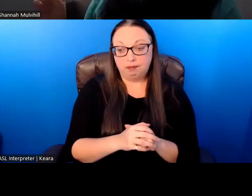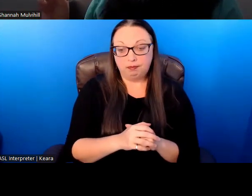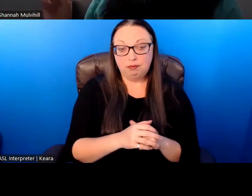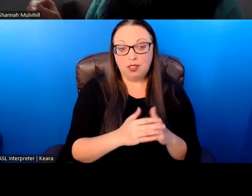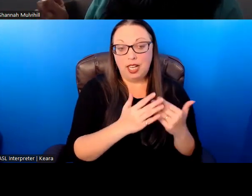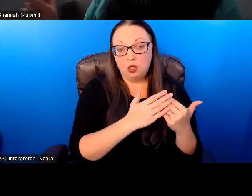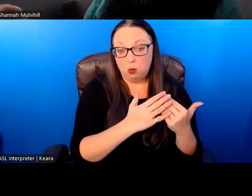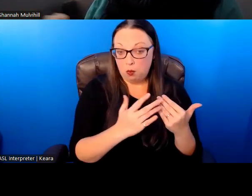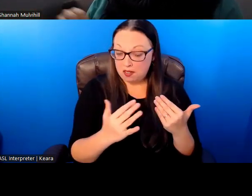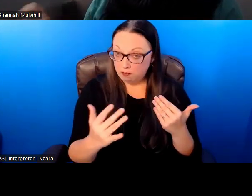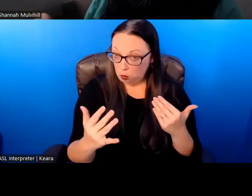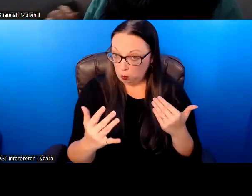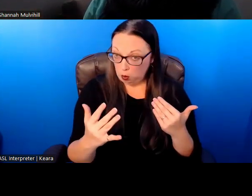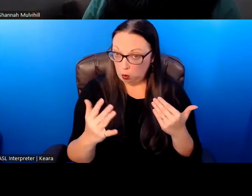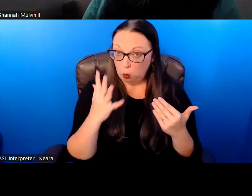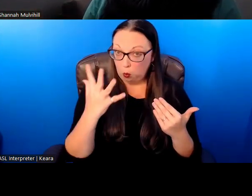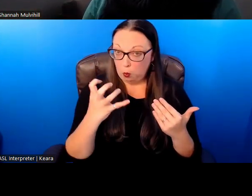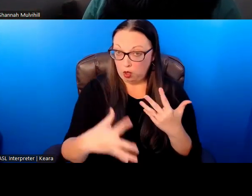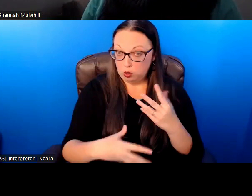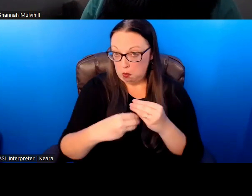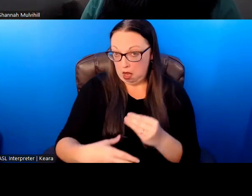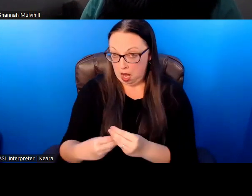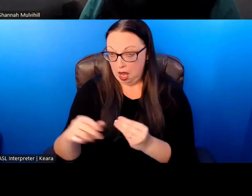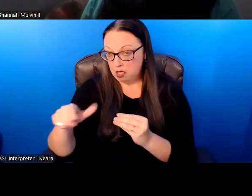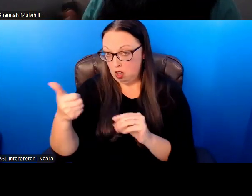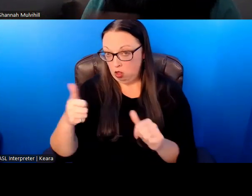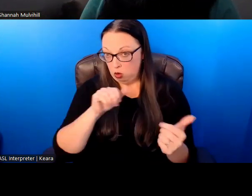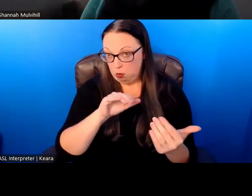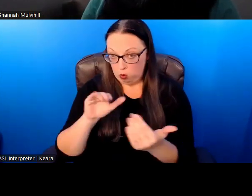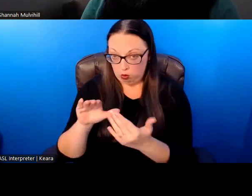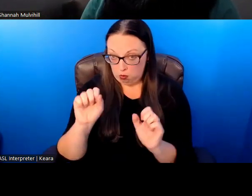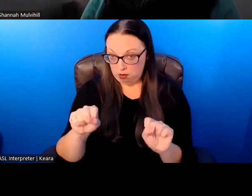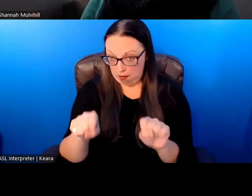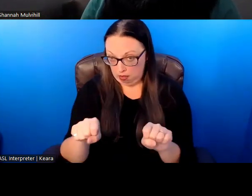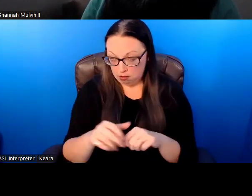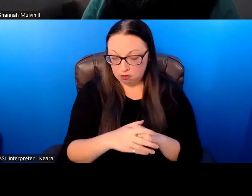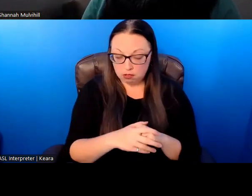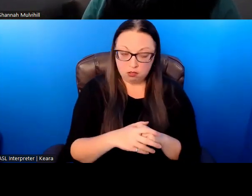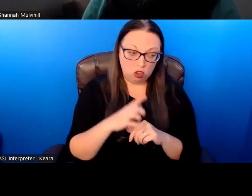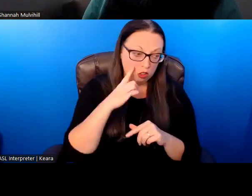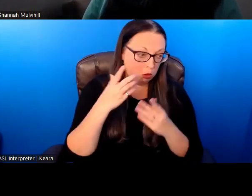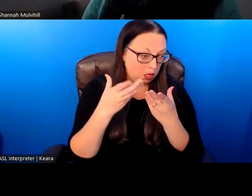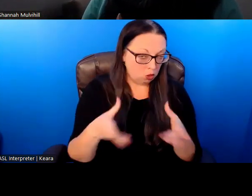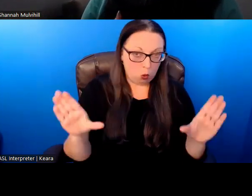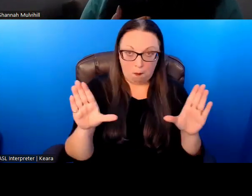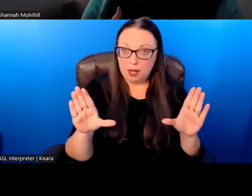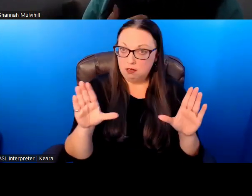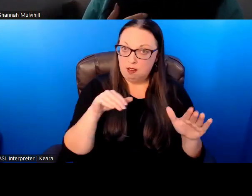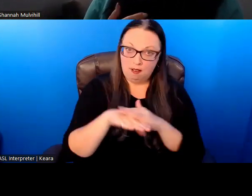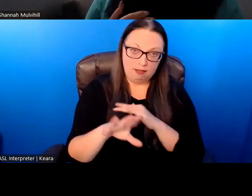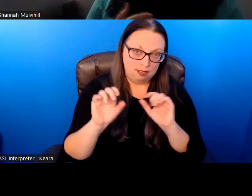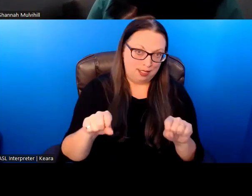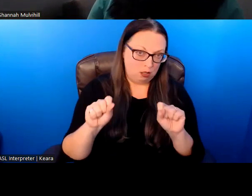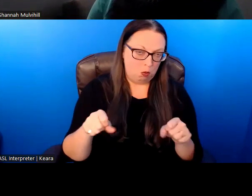forward, we may look at adding some of these other channels as possibilities, just to be as open and accessible